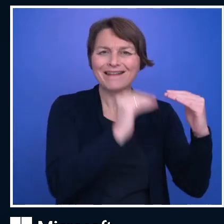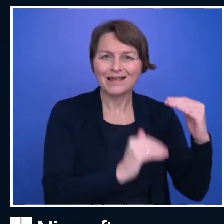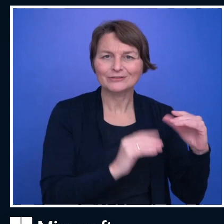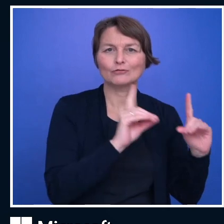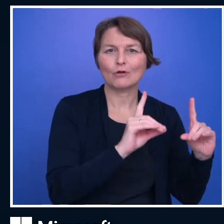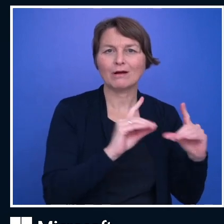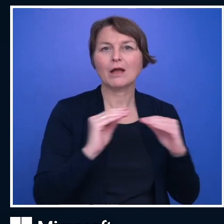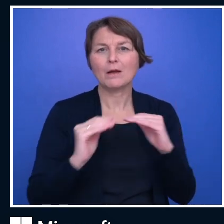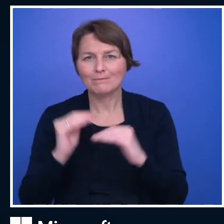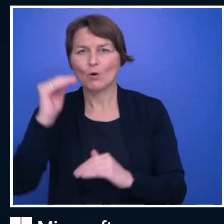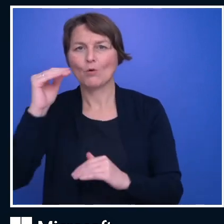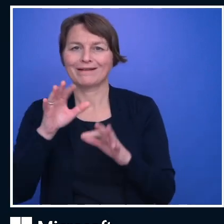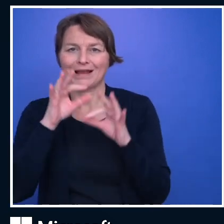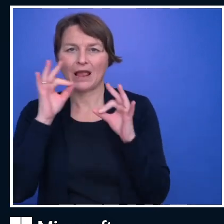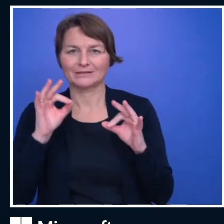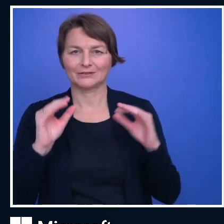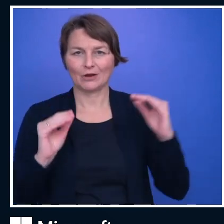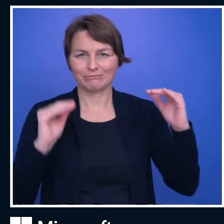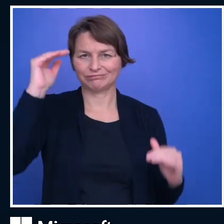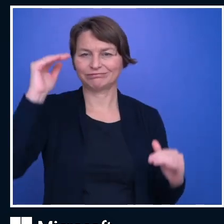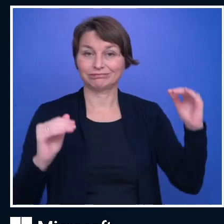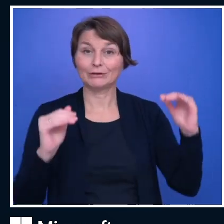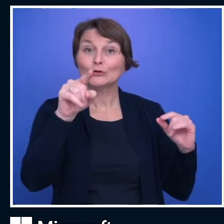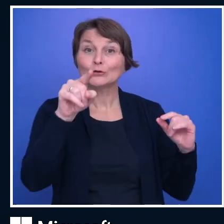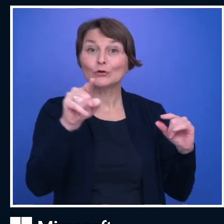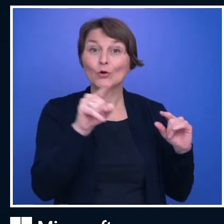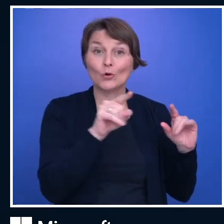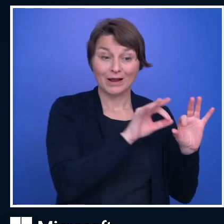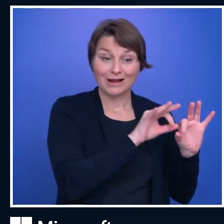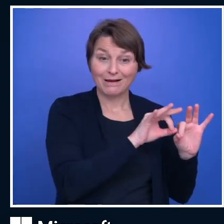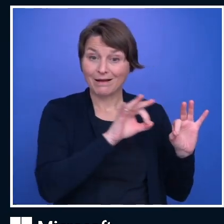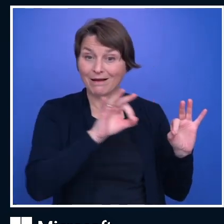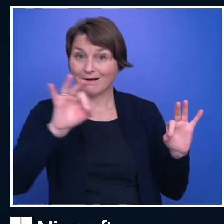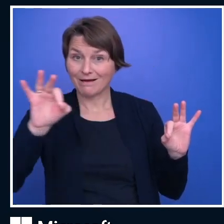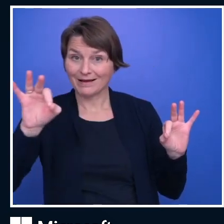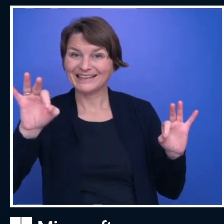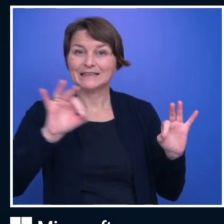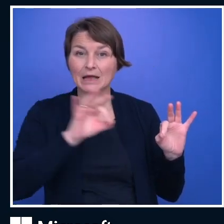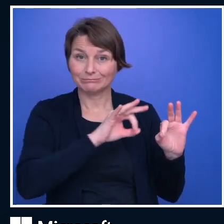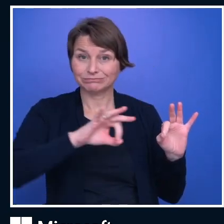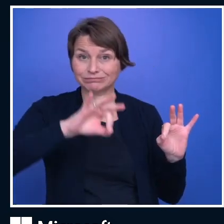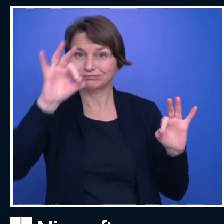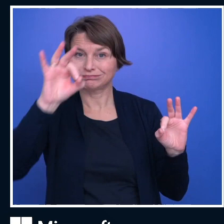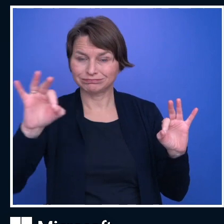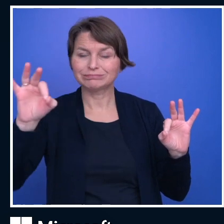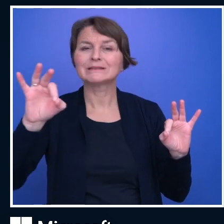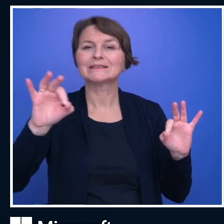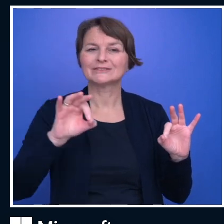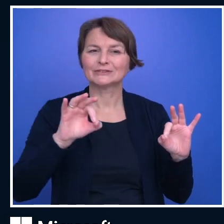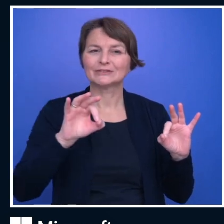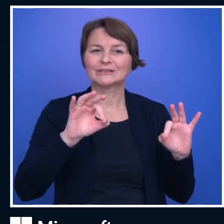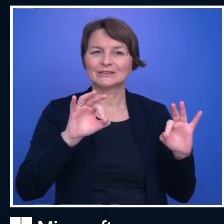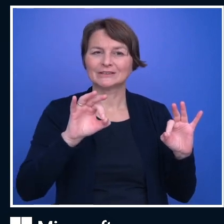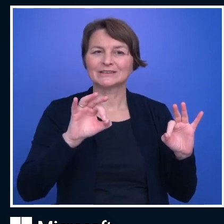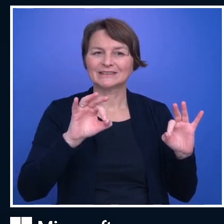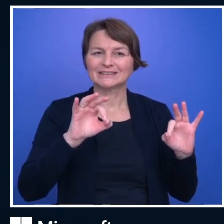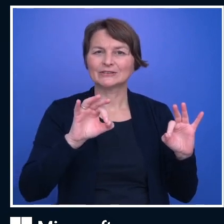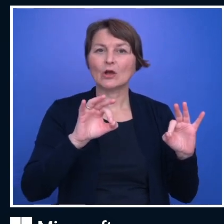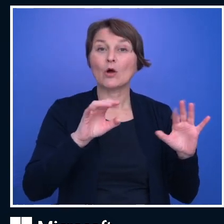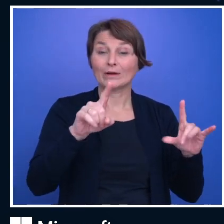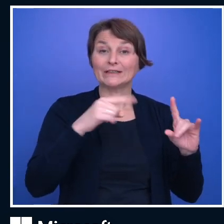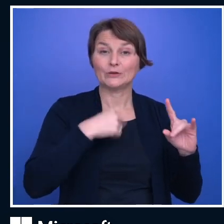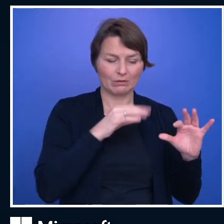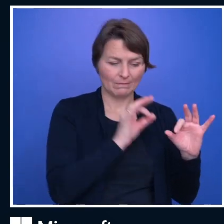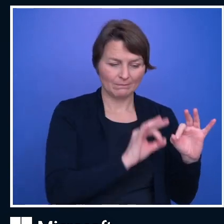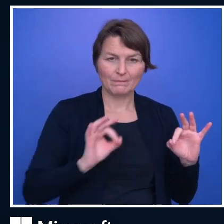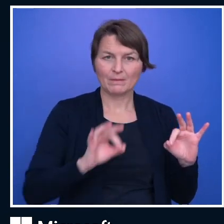that the line that you draw should be near, like it should be on the points that say that all the points are